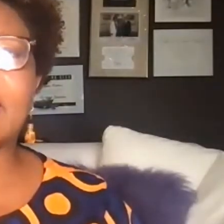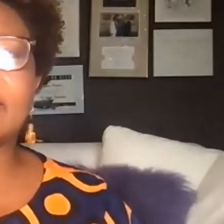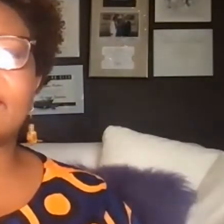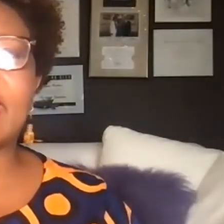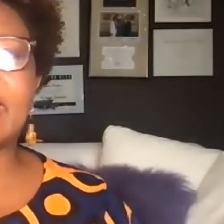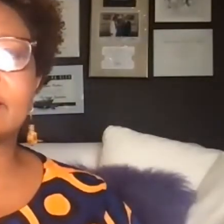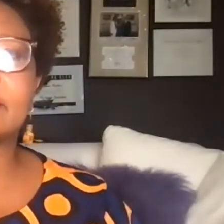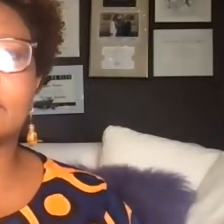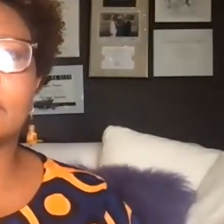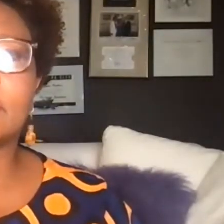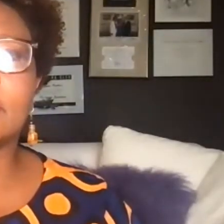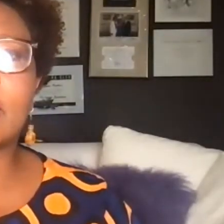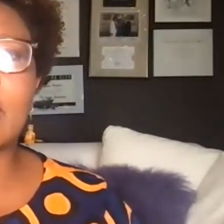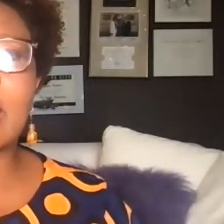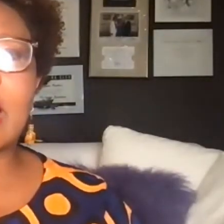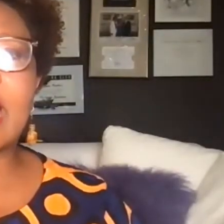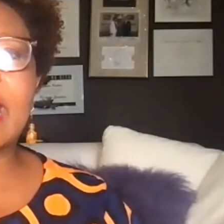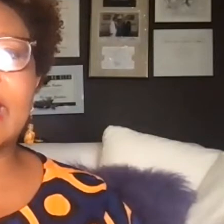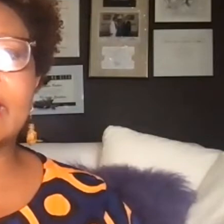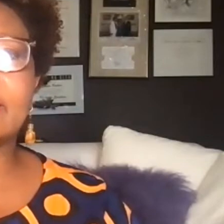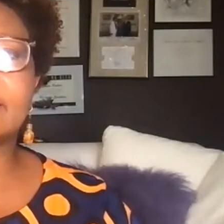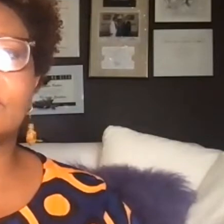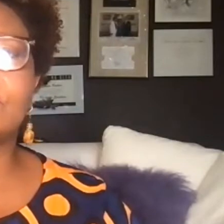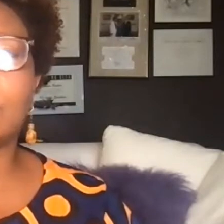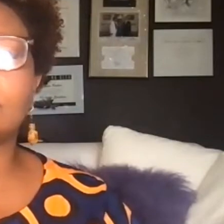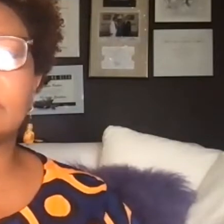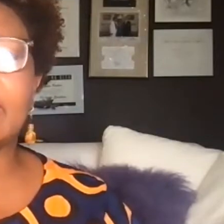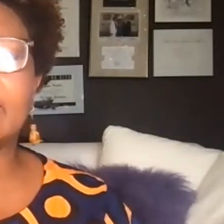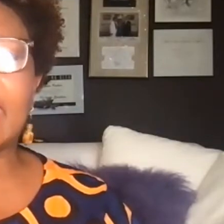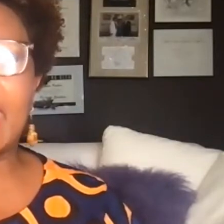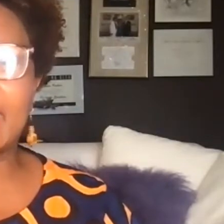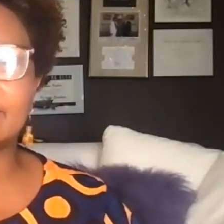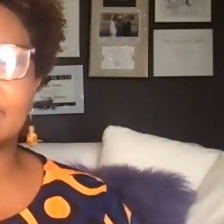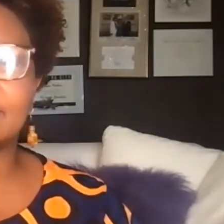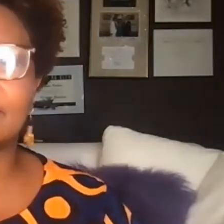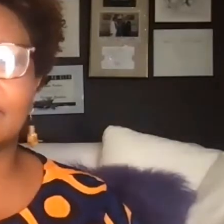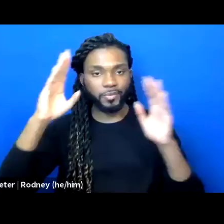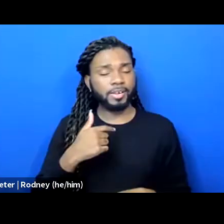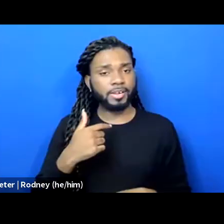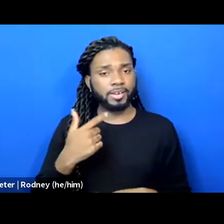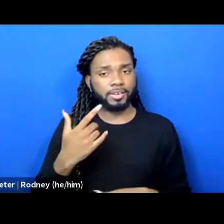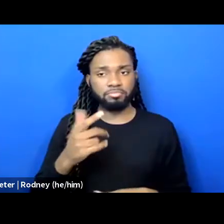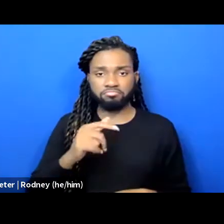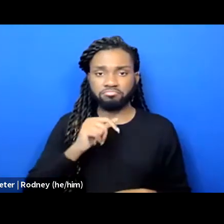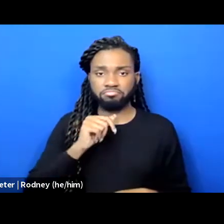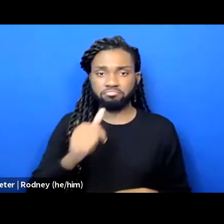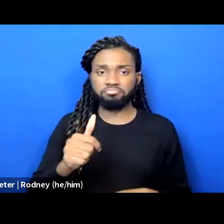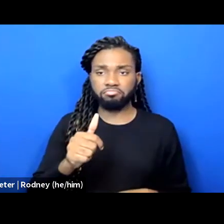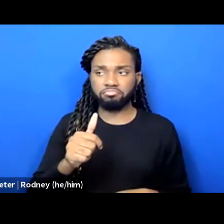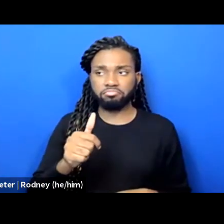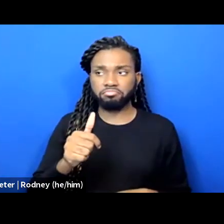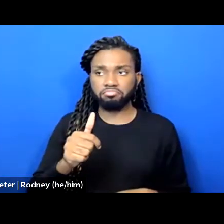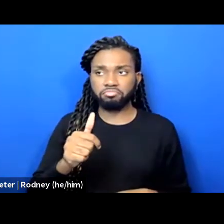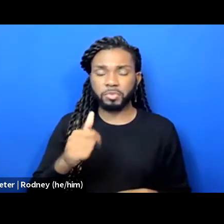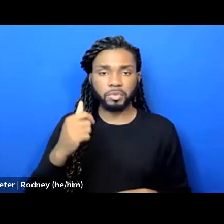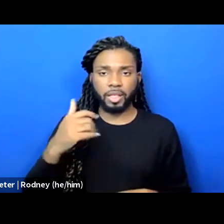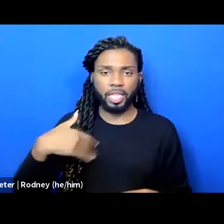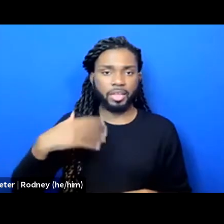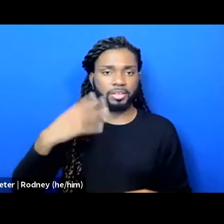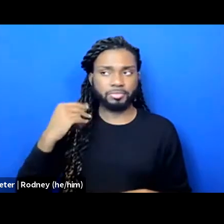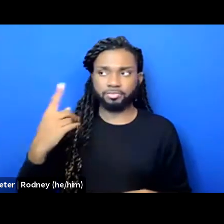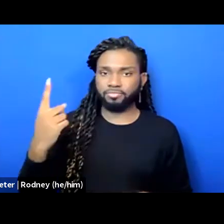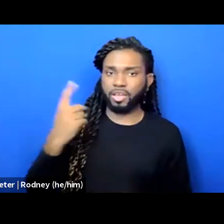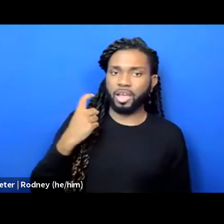I find that I don't get asked what I want to do.